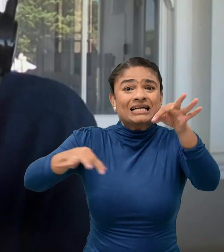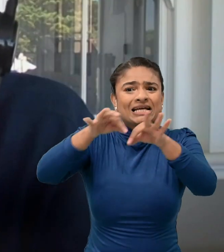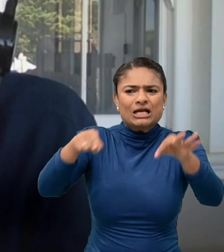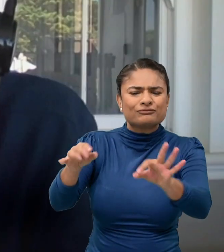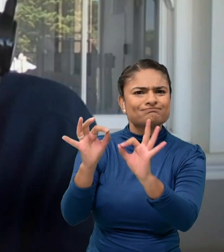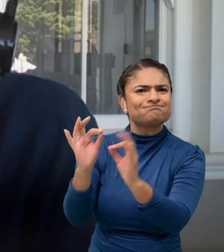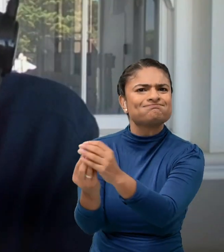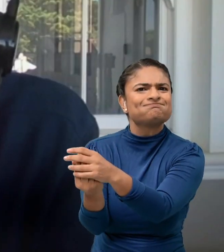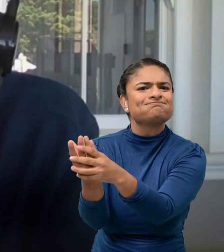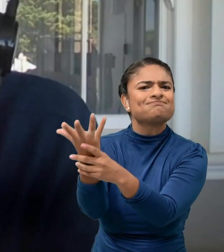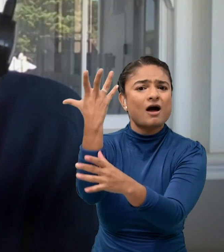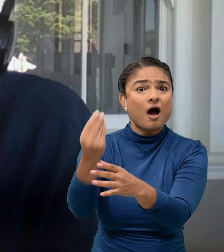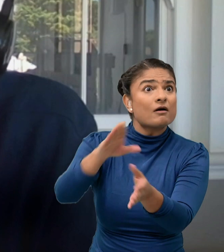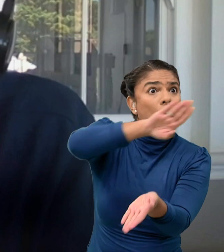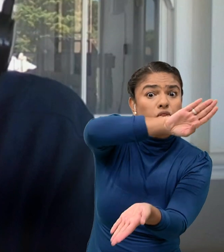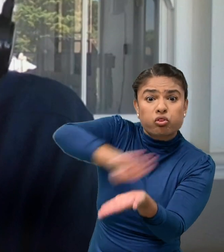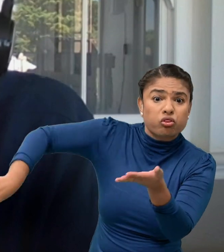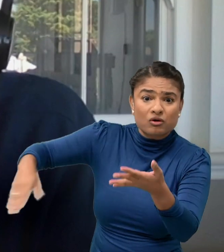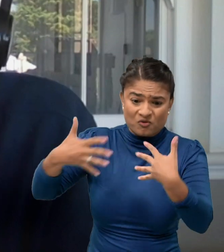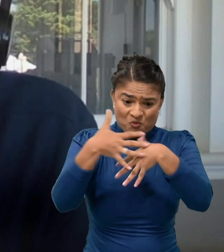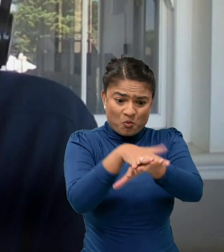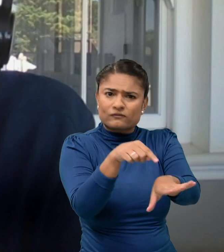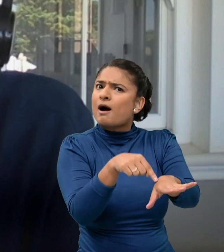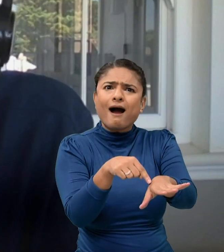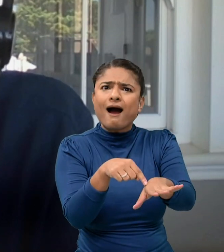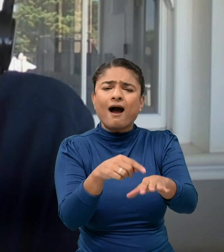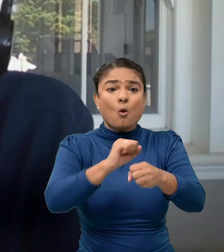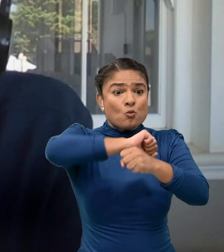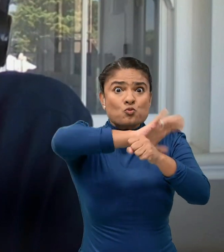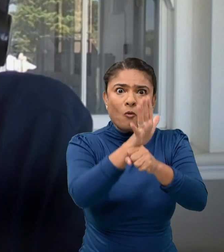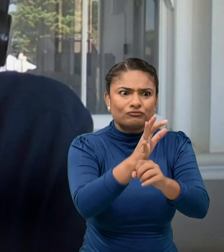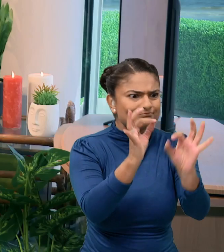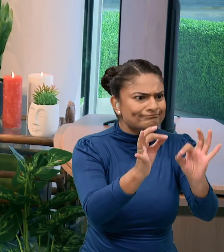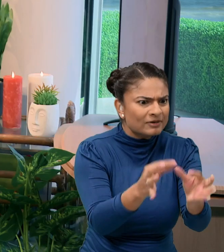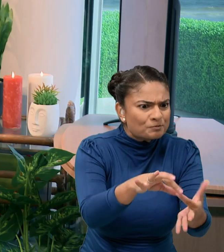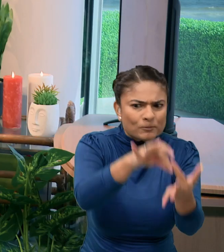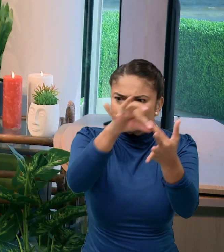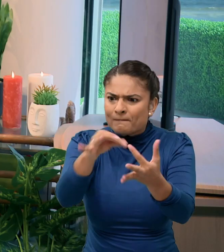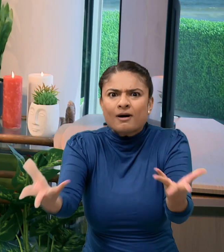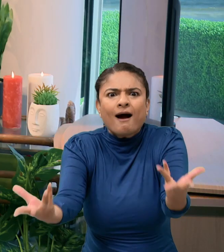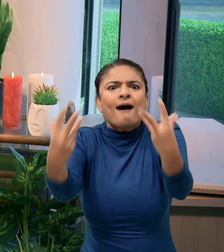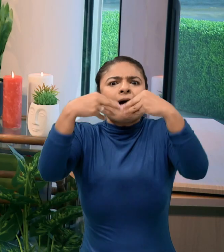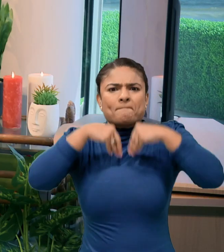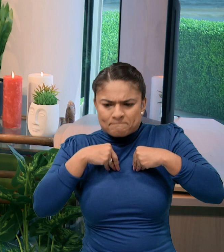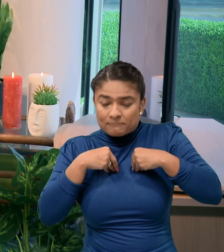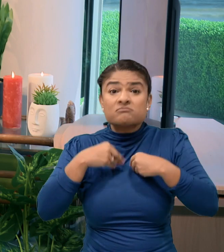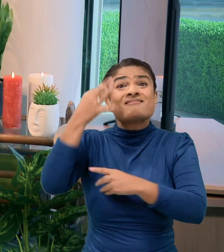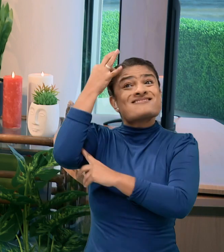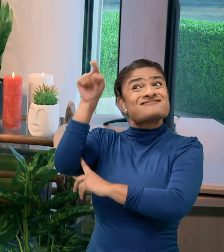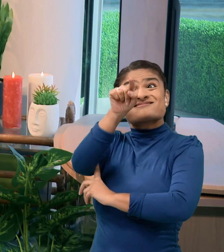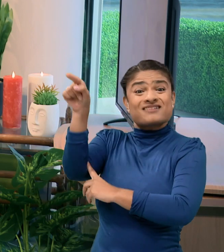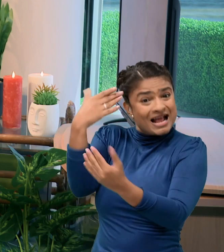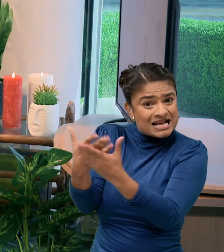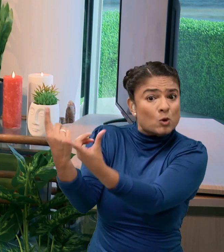ignore the gifts, we ignore everything that the pandemic could offer us. We're being victims again, not victors.